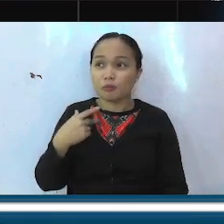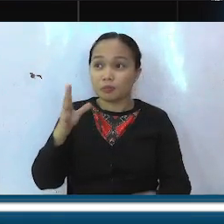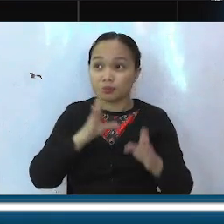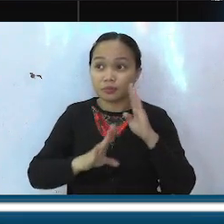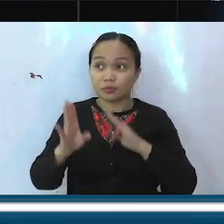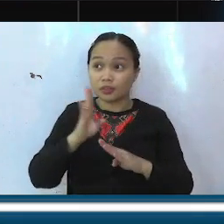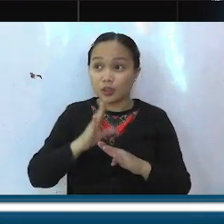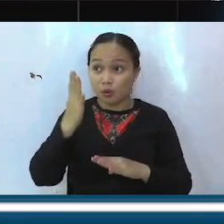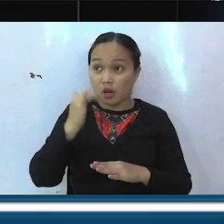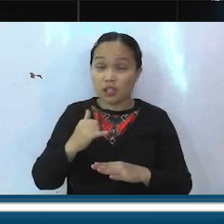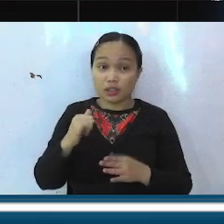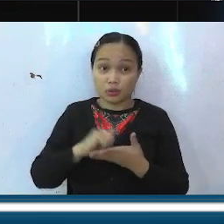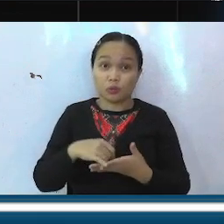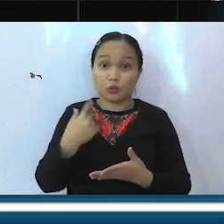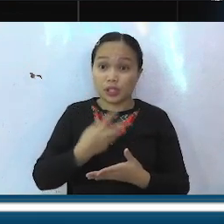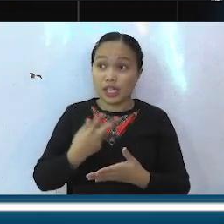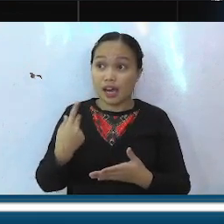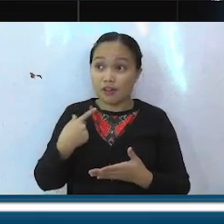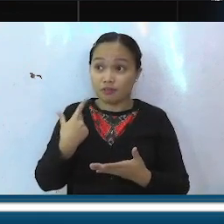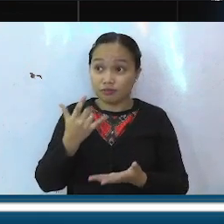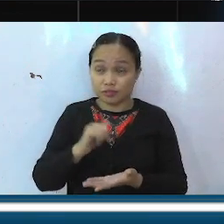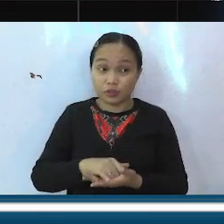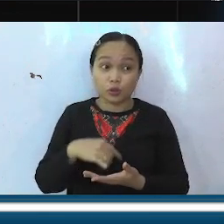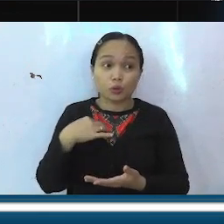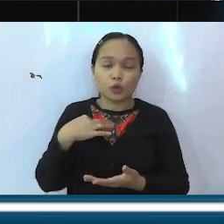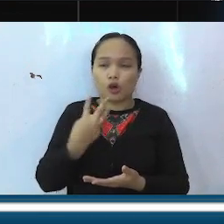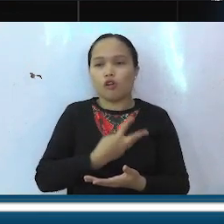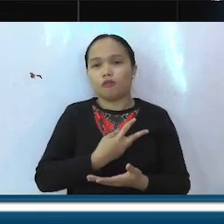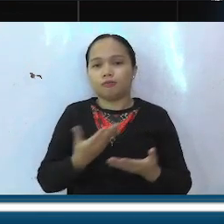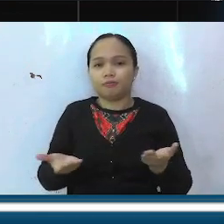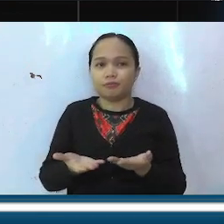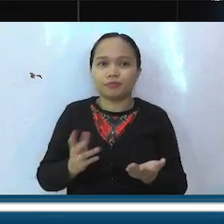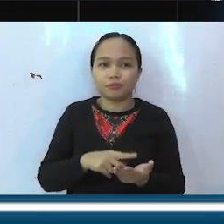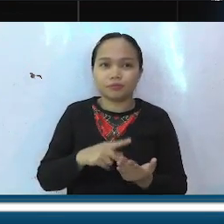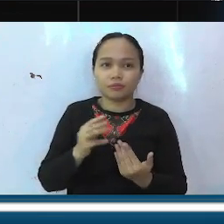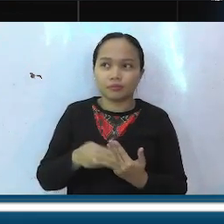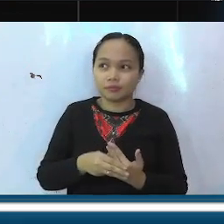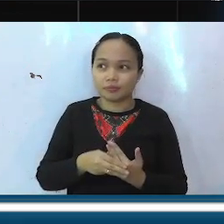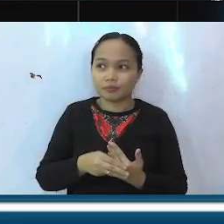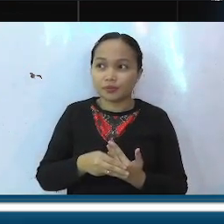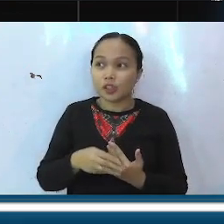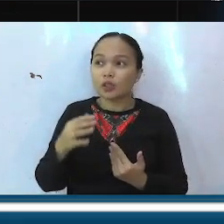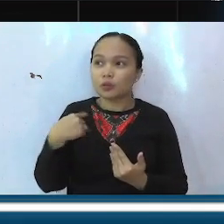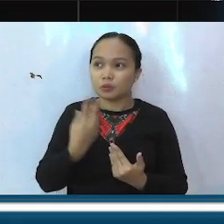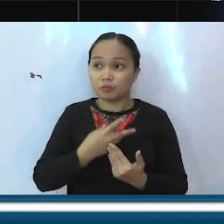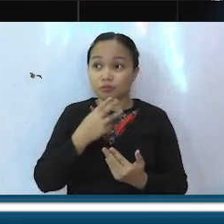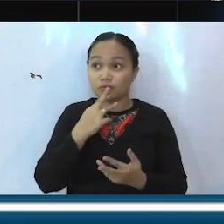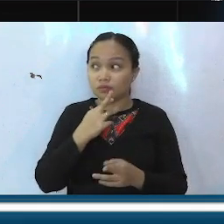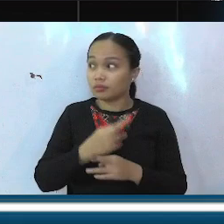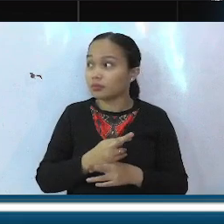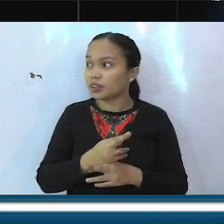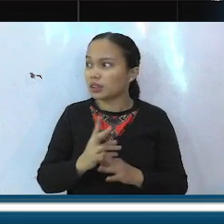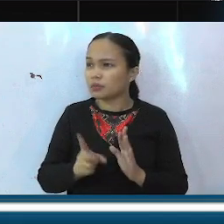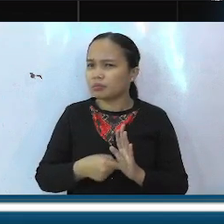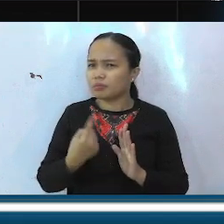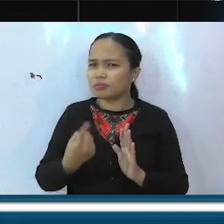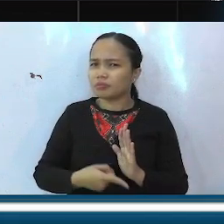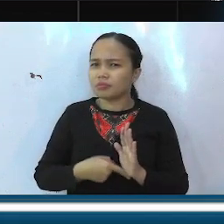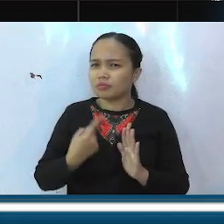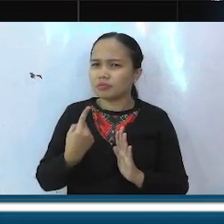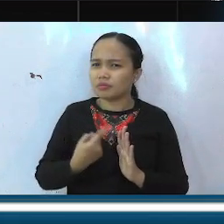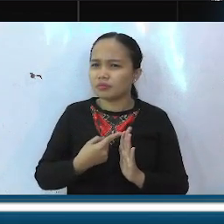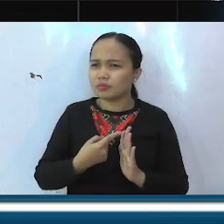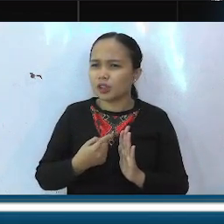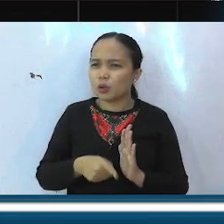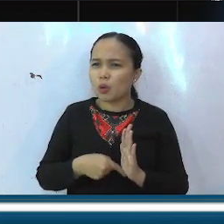that we have that. You know, it's a great blessing that we have this kind of program. So it will not, you're right about that. Sometimes, you know,